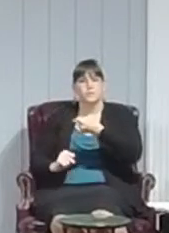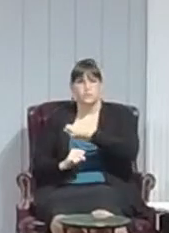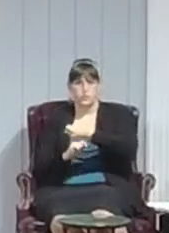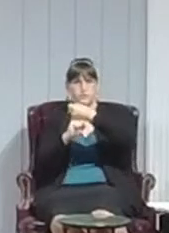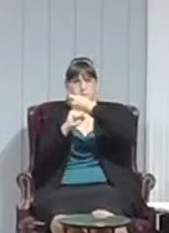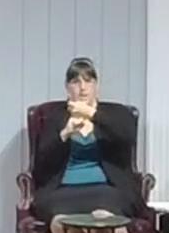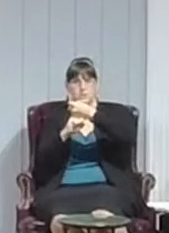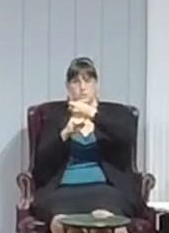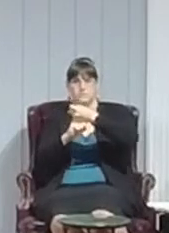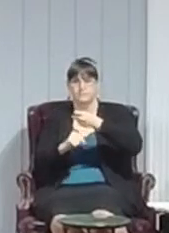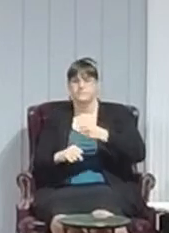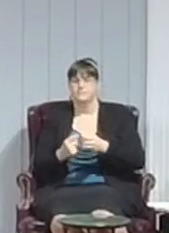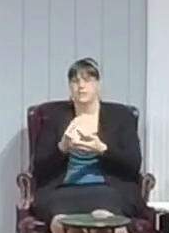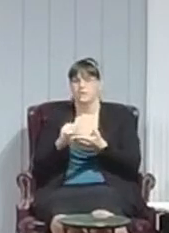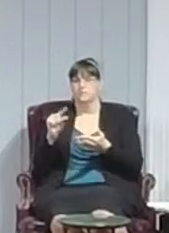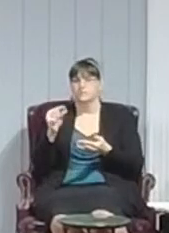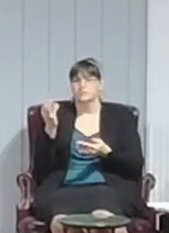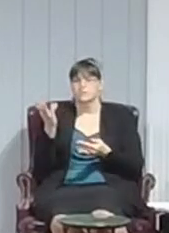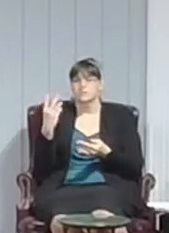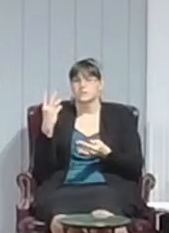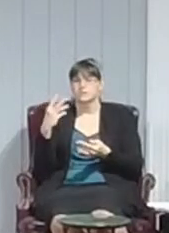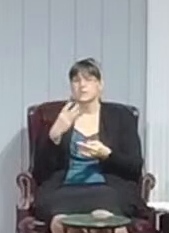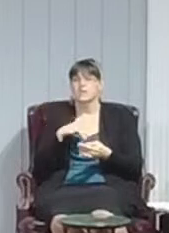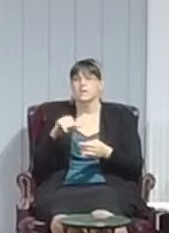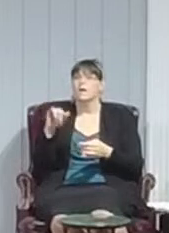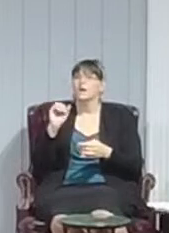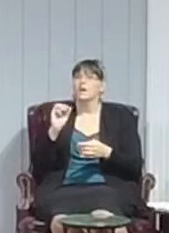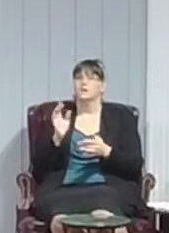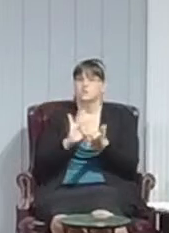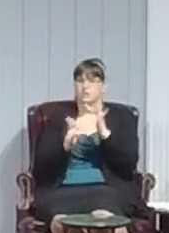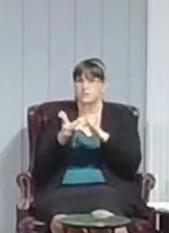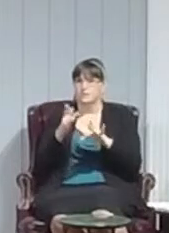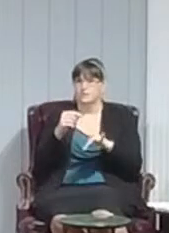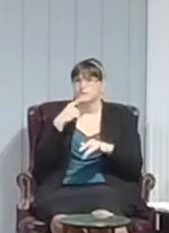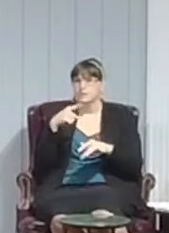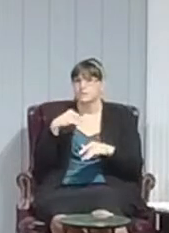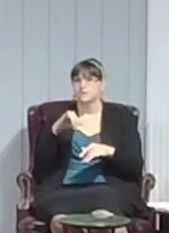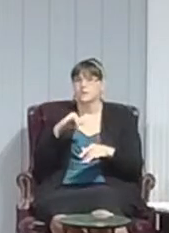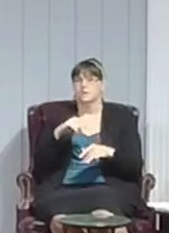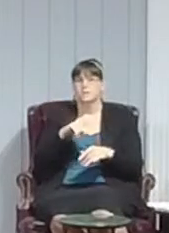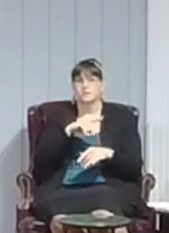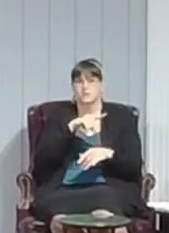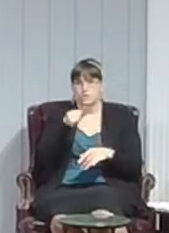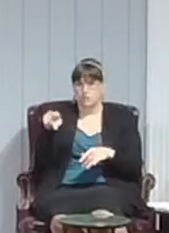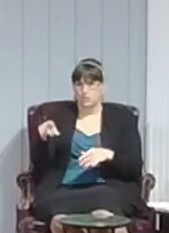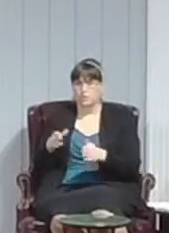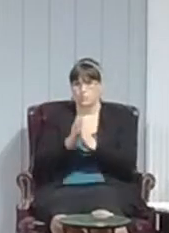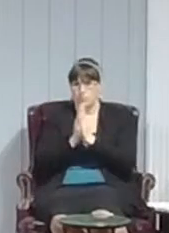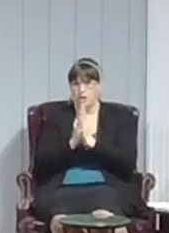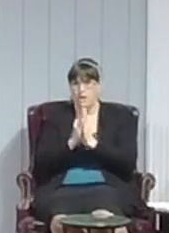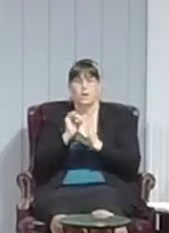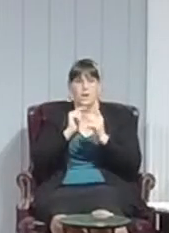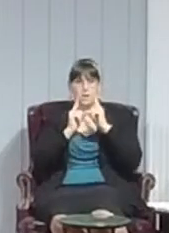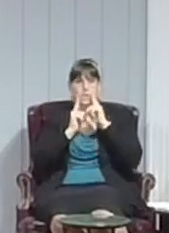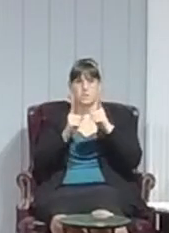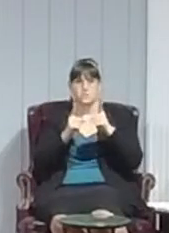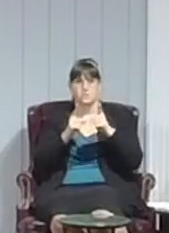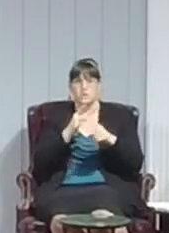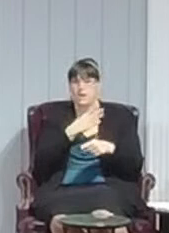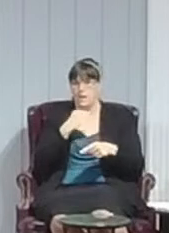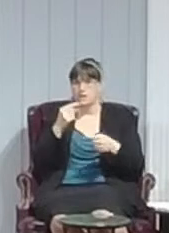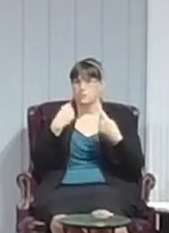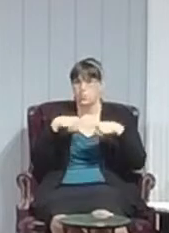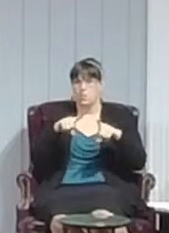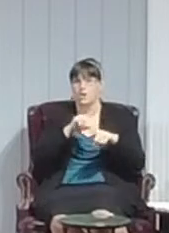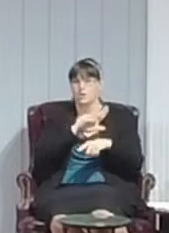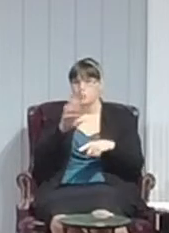through a fortification. Look at verse 16. And I will pray the Father, and so I think this, he says, all right, you're going to pray and I'll give you answer to your prayers, and while